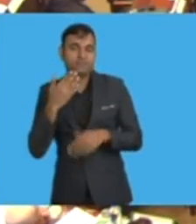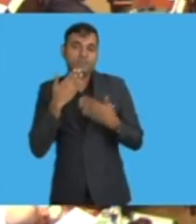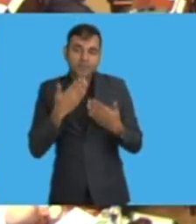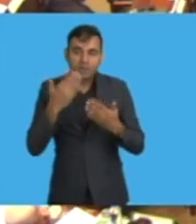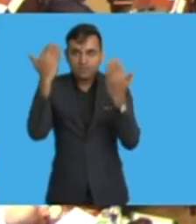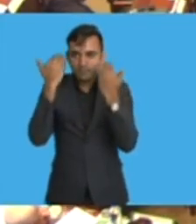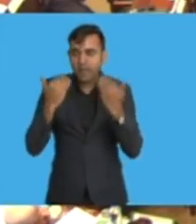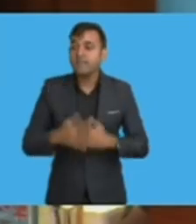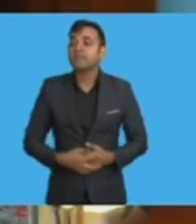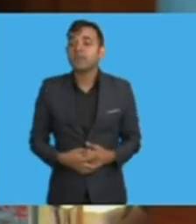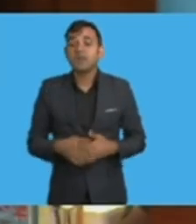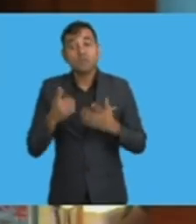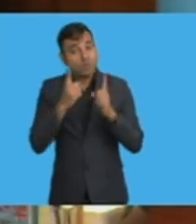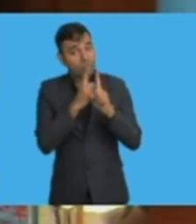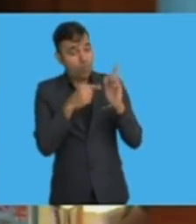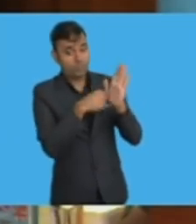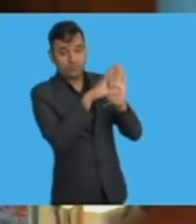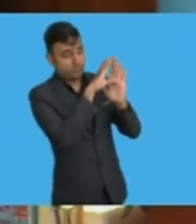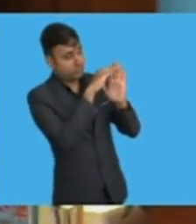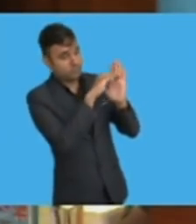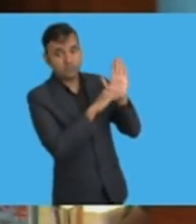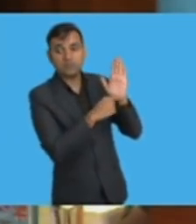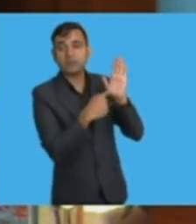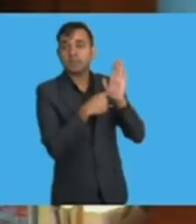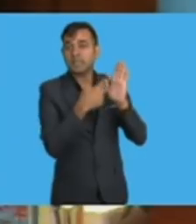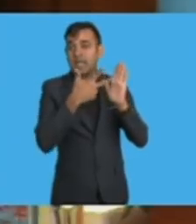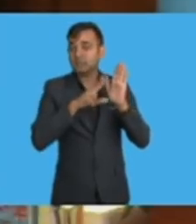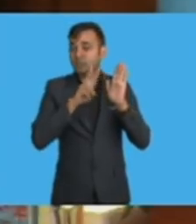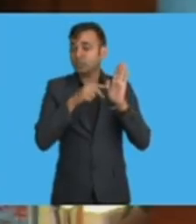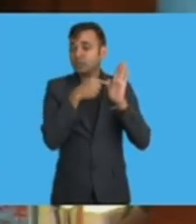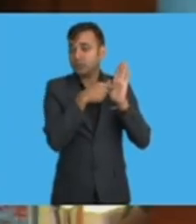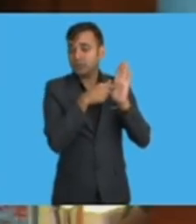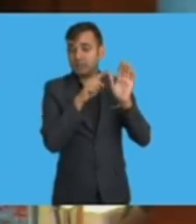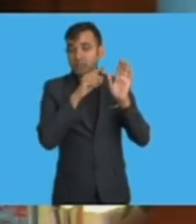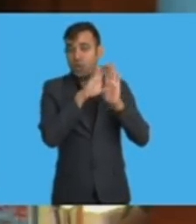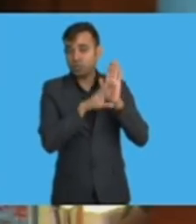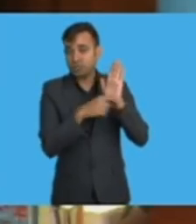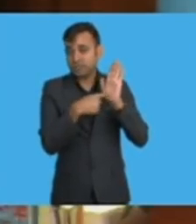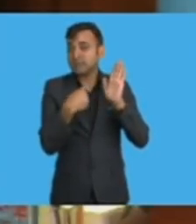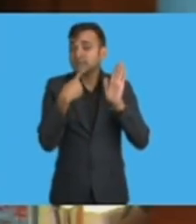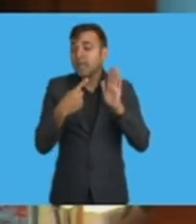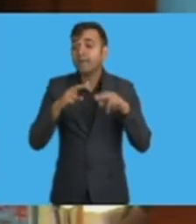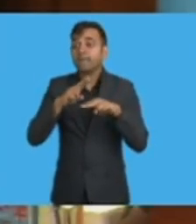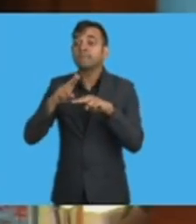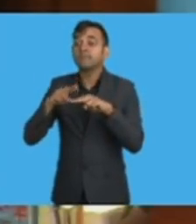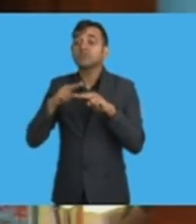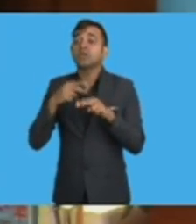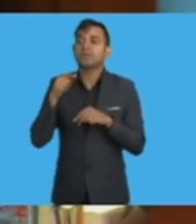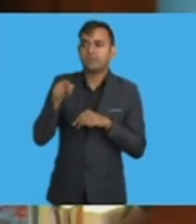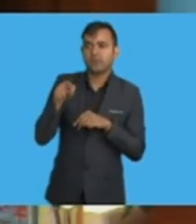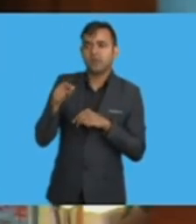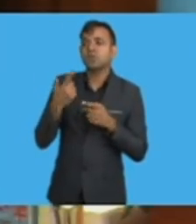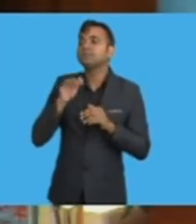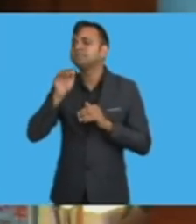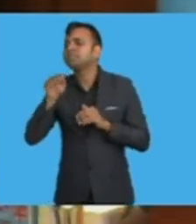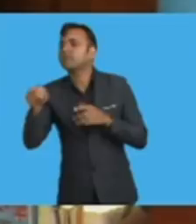In accordance with Section 84, Section 2 of the Constitution of the Republic of Fiji, I was supposed to call upon the Leader of the Opposition to make